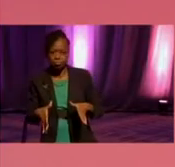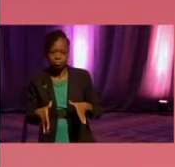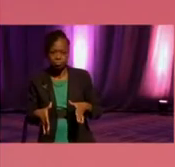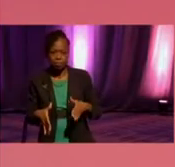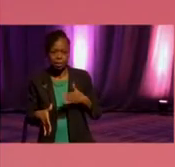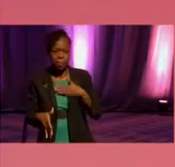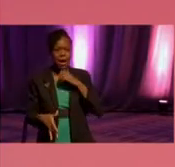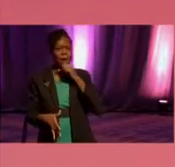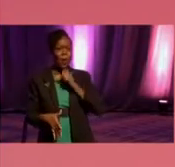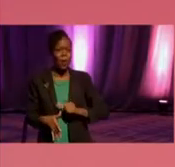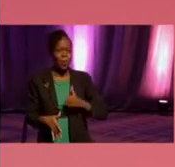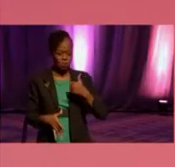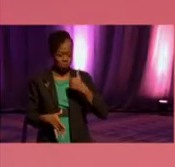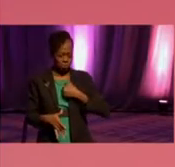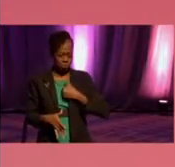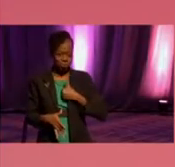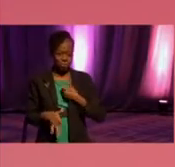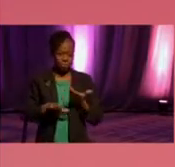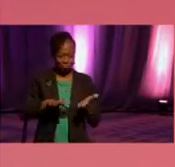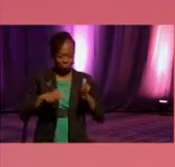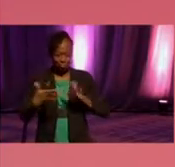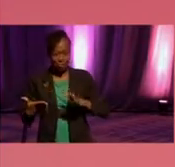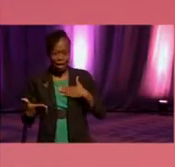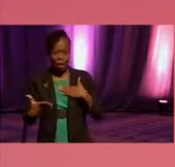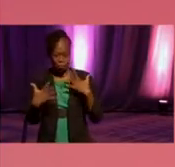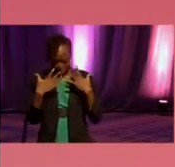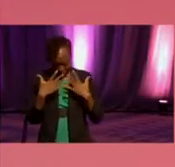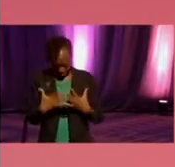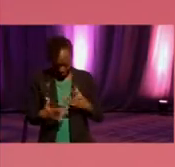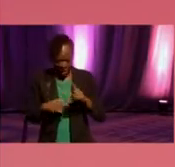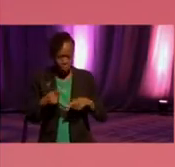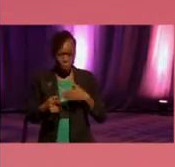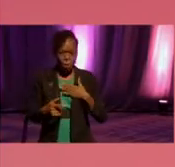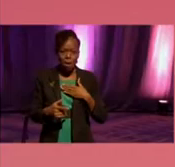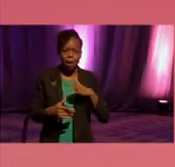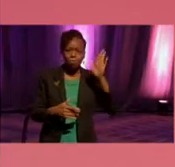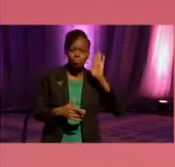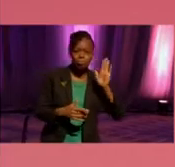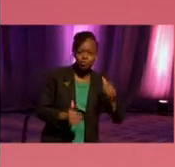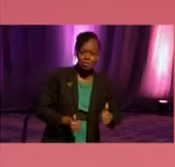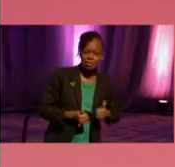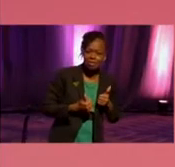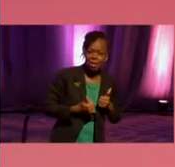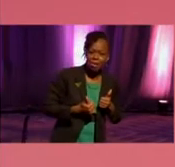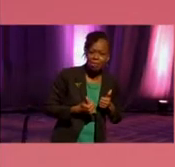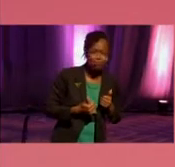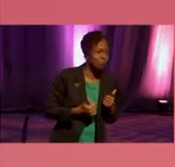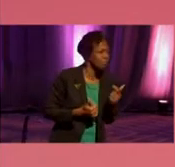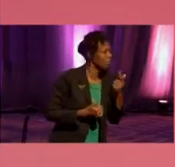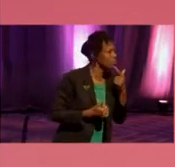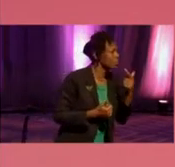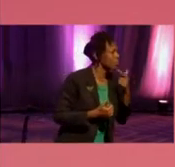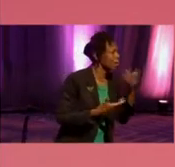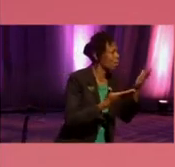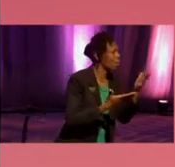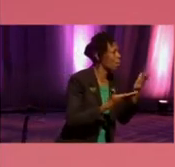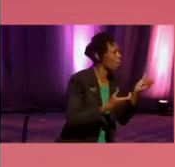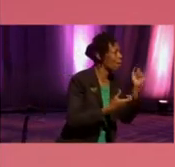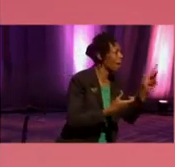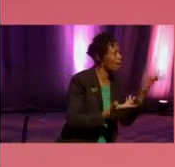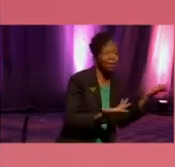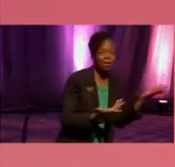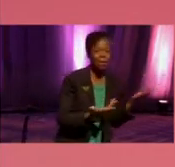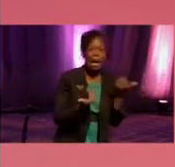died. And I was mourning my old life. And I tried everything. I